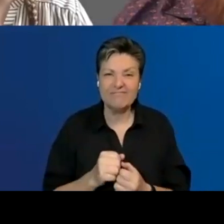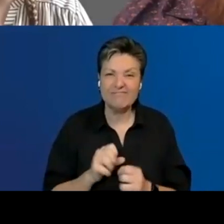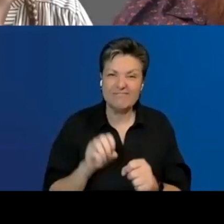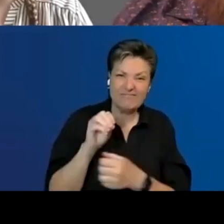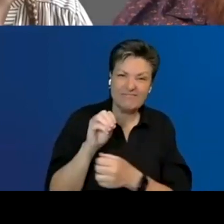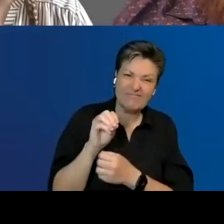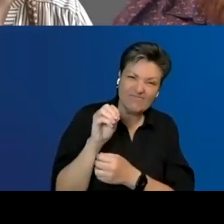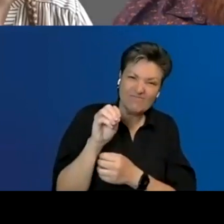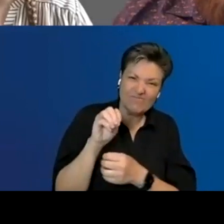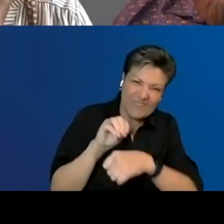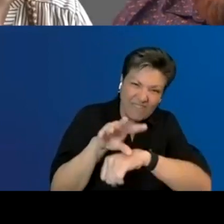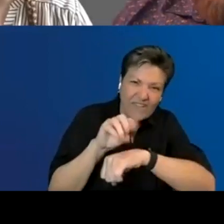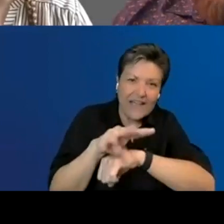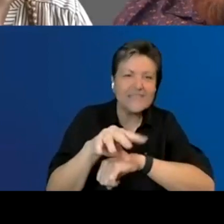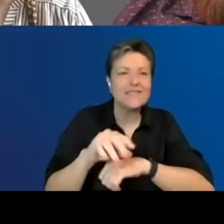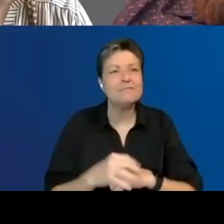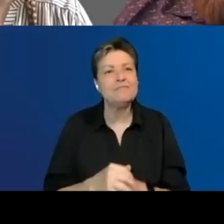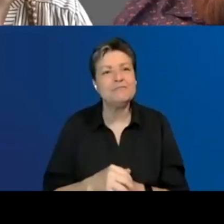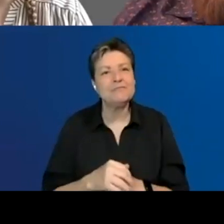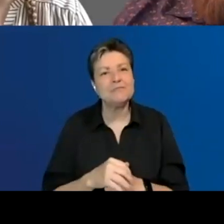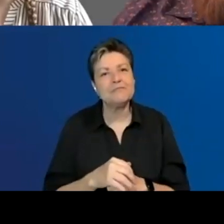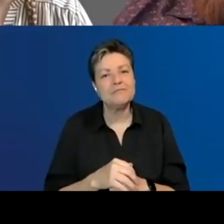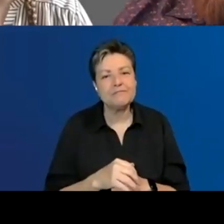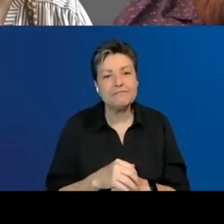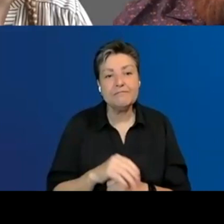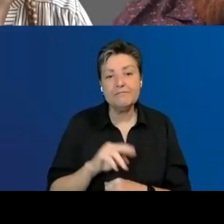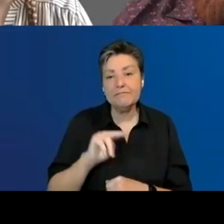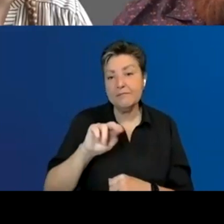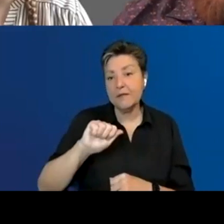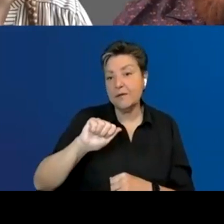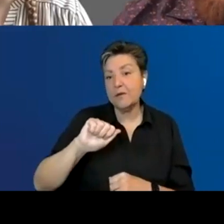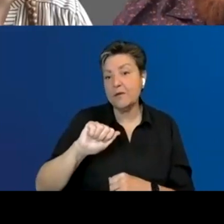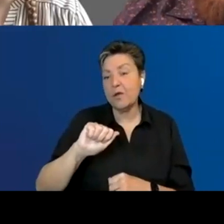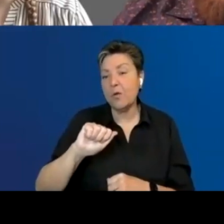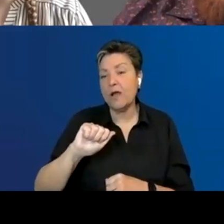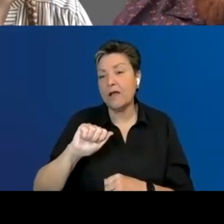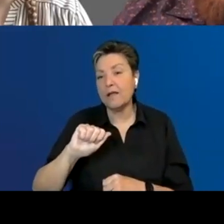Noah. Let's go Noah this time.